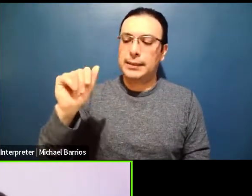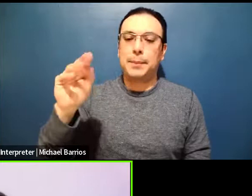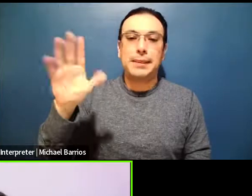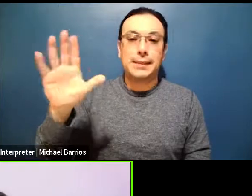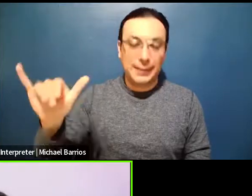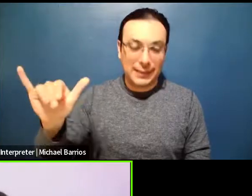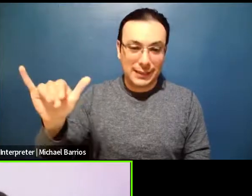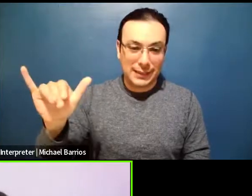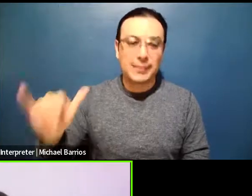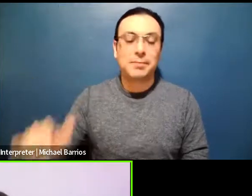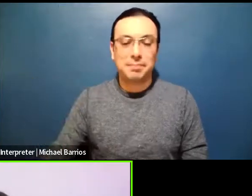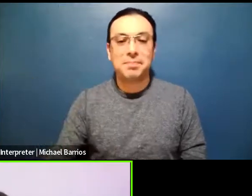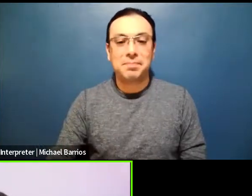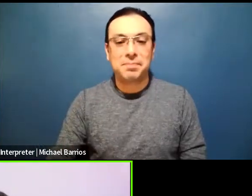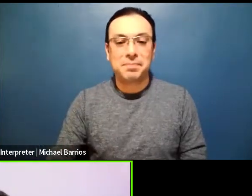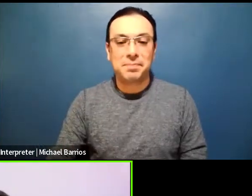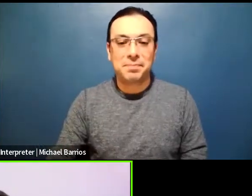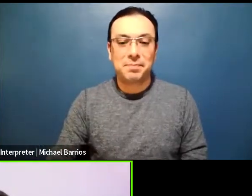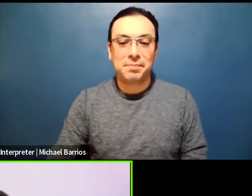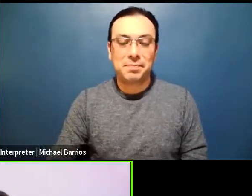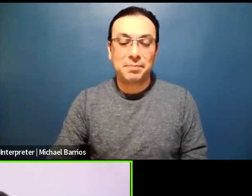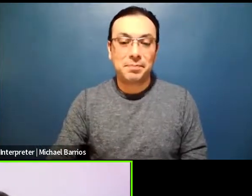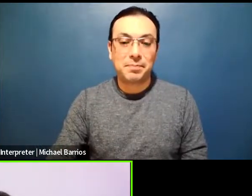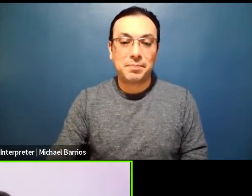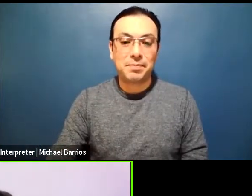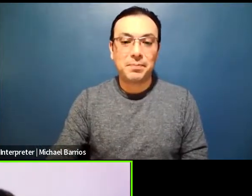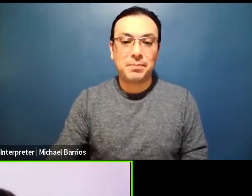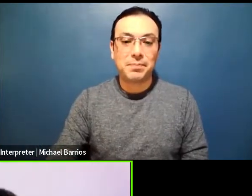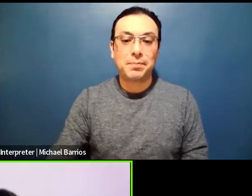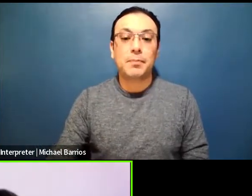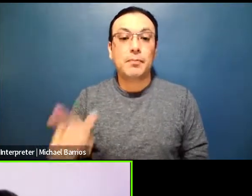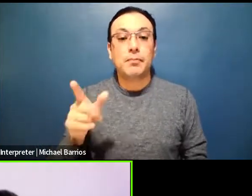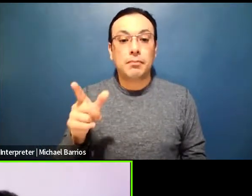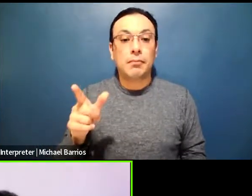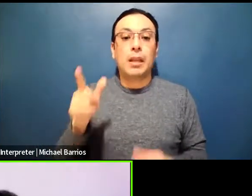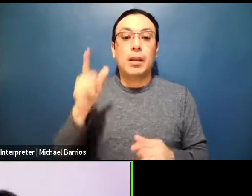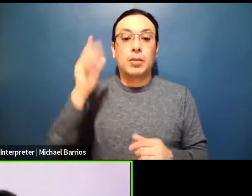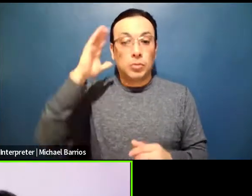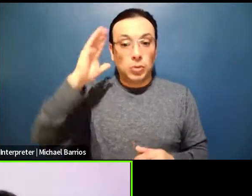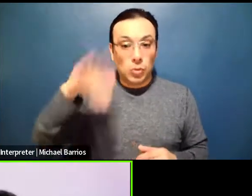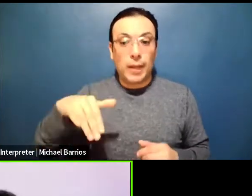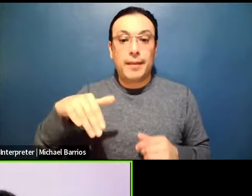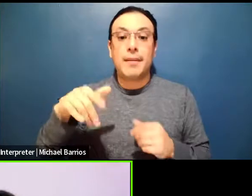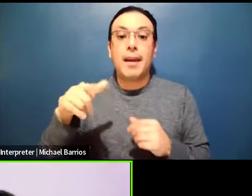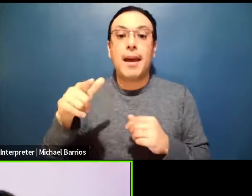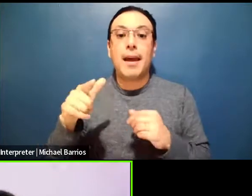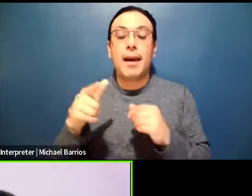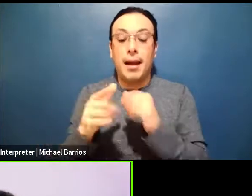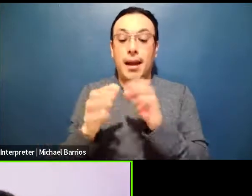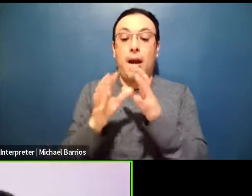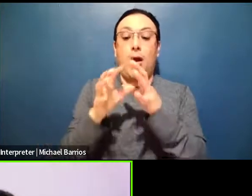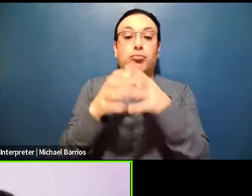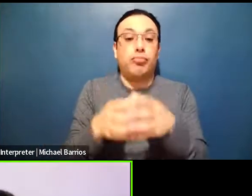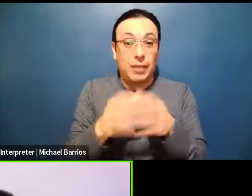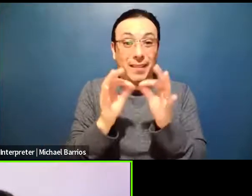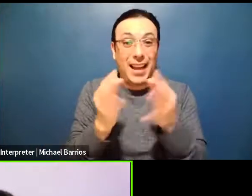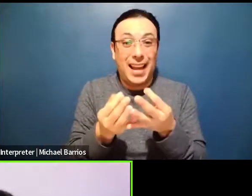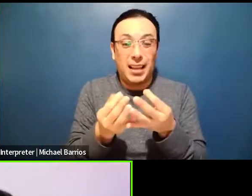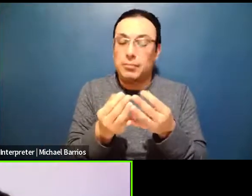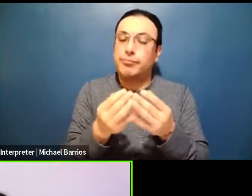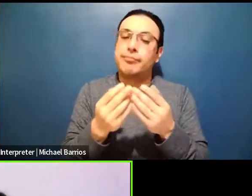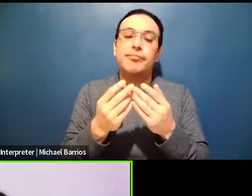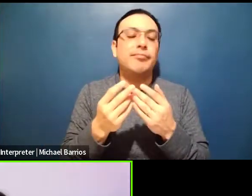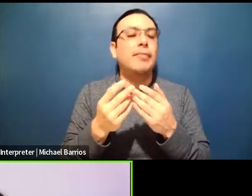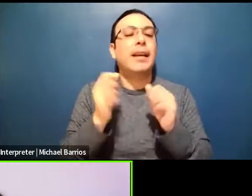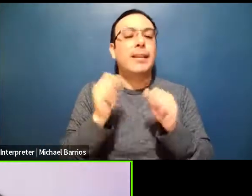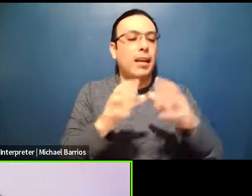Disabled family making can take many forms. It does not only have to be the traditional nuclear parenting and child